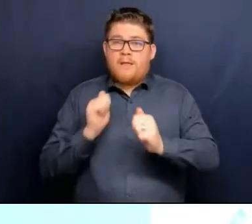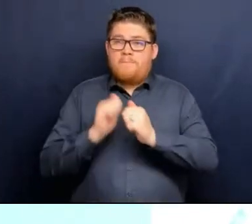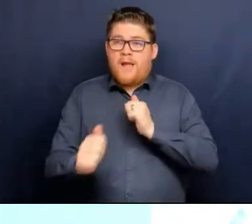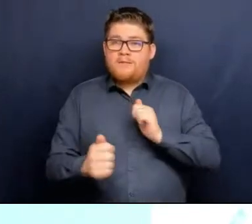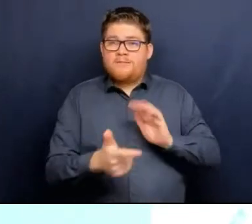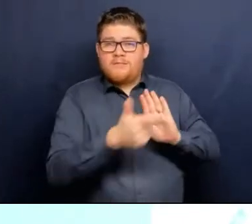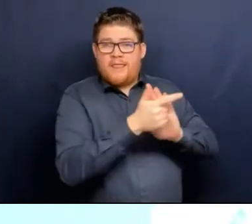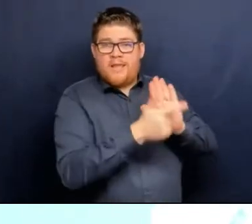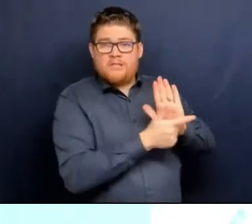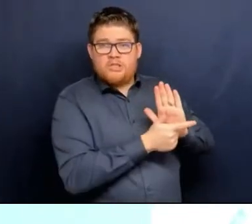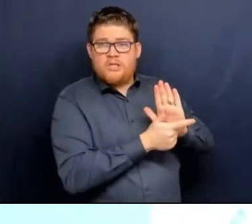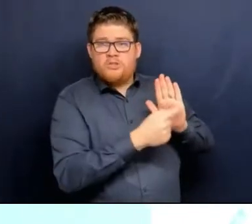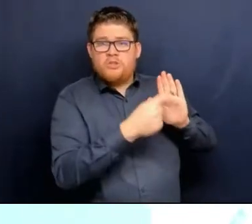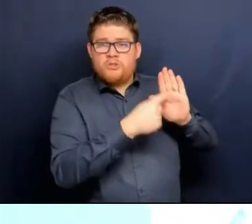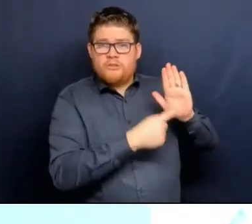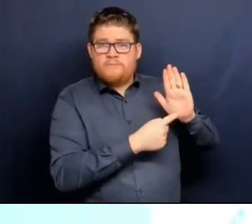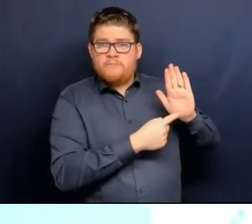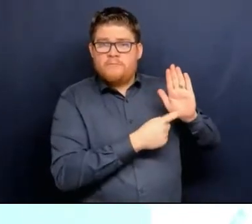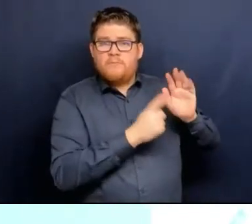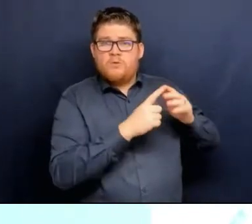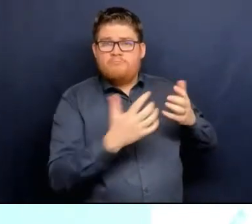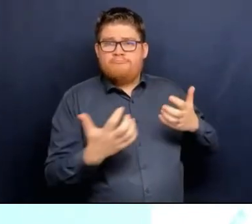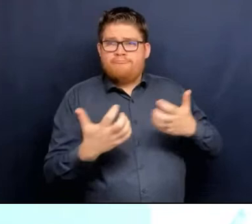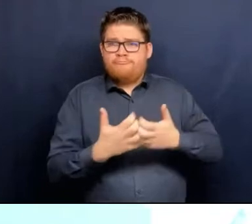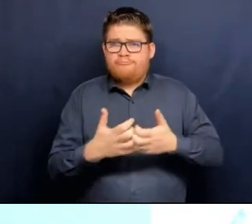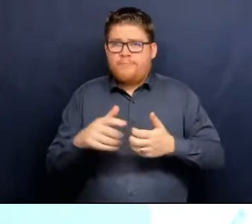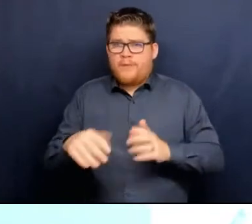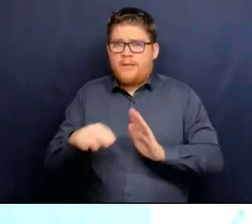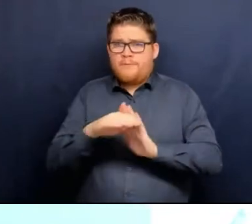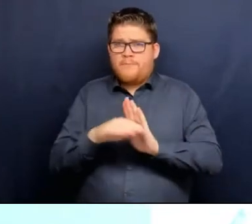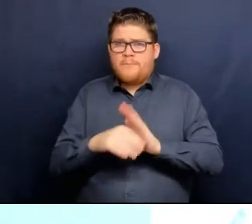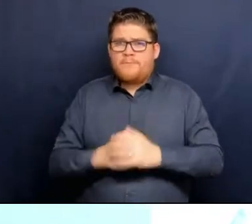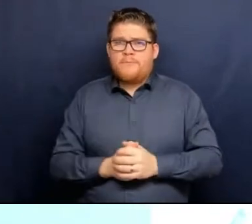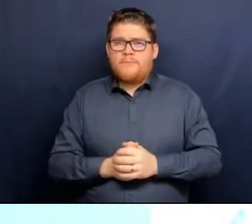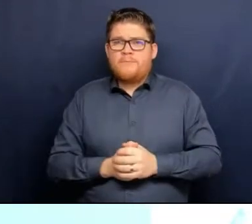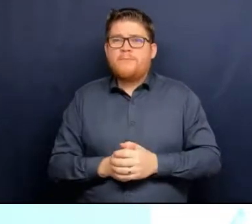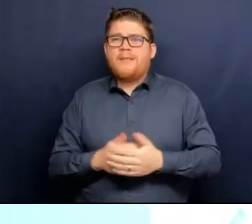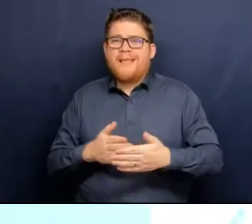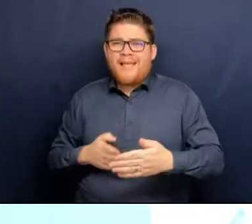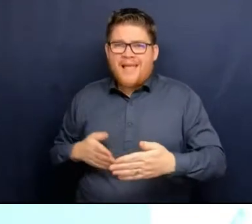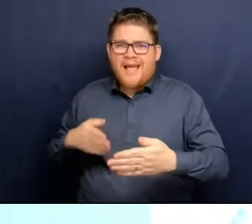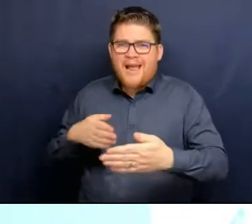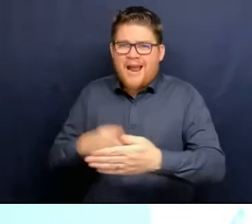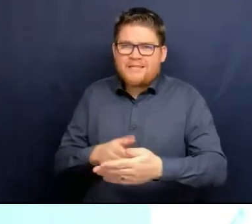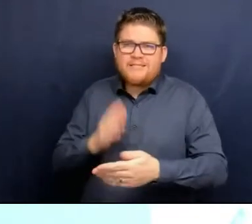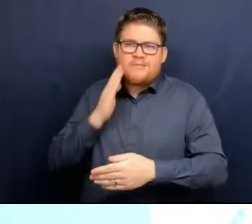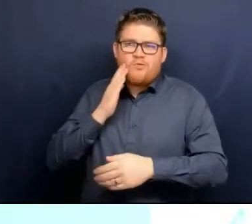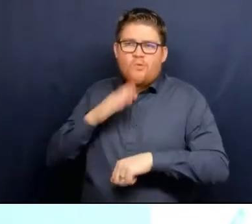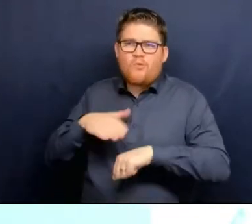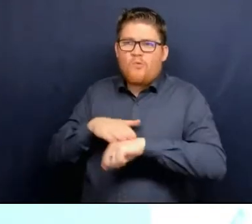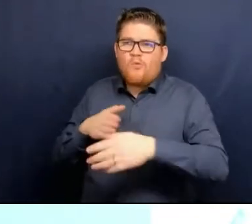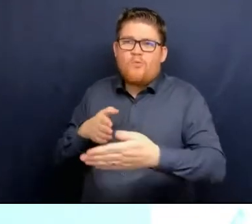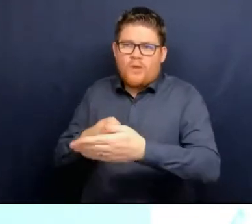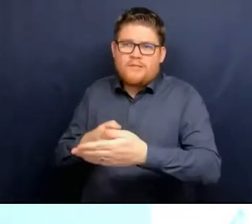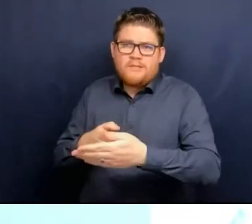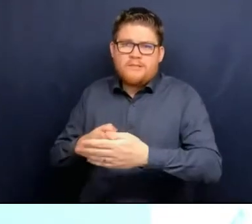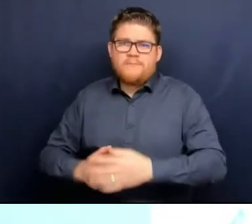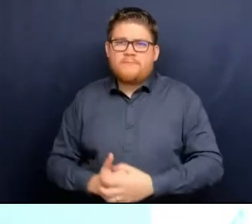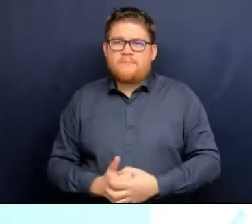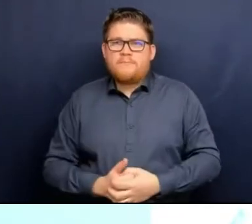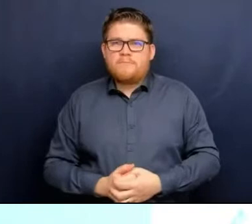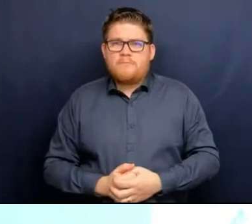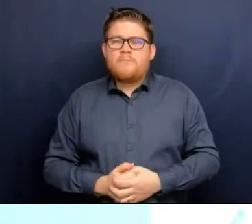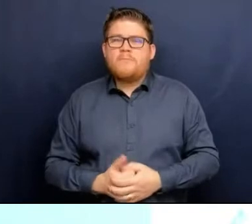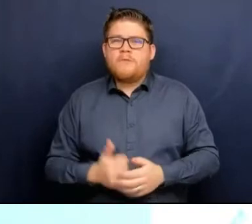them. Anti-Indigenous racism was one of them. But we have so much more to do. And I think